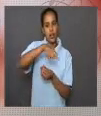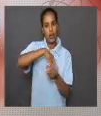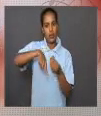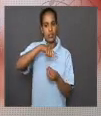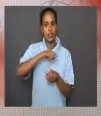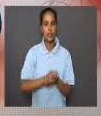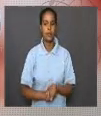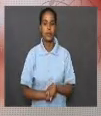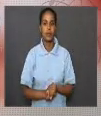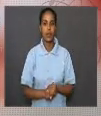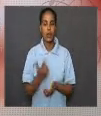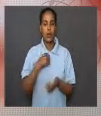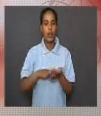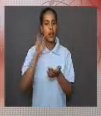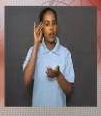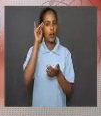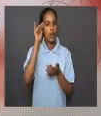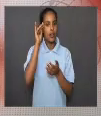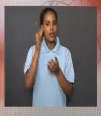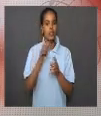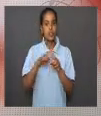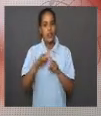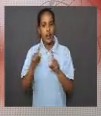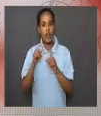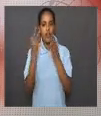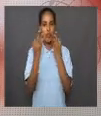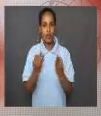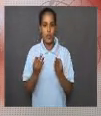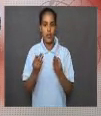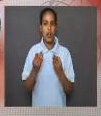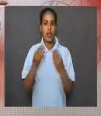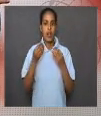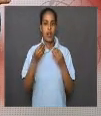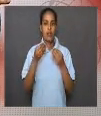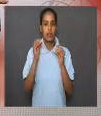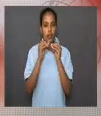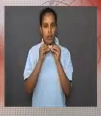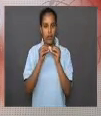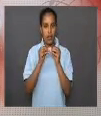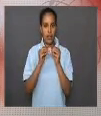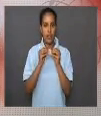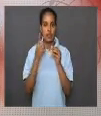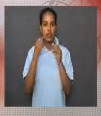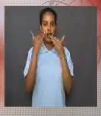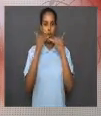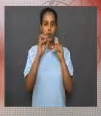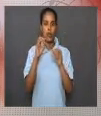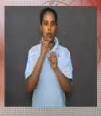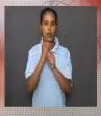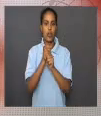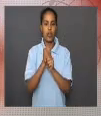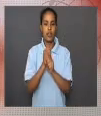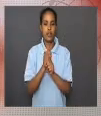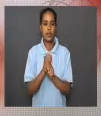system and its surroundings. We learned several formulas that will allow us to